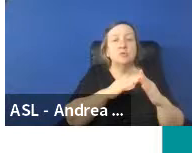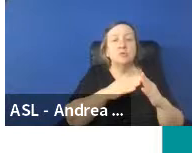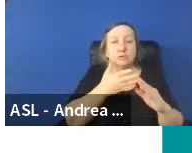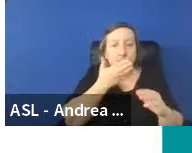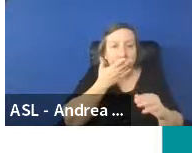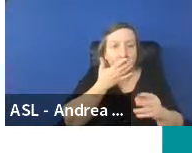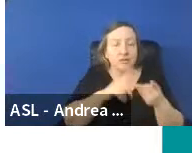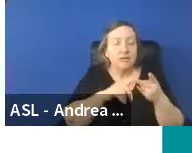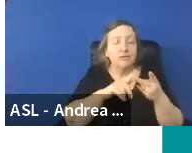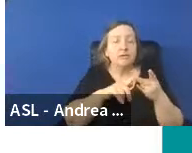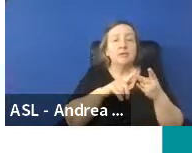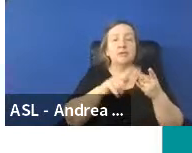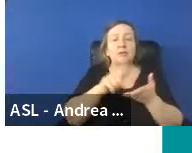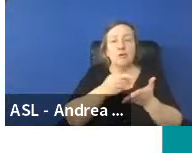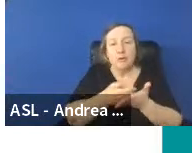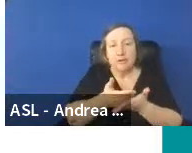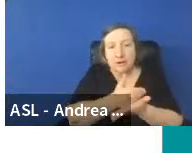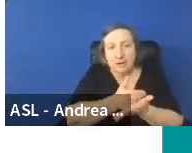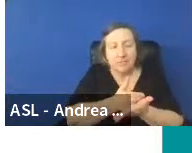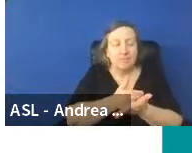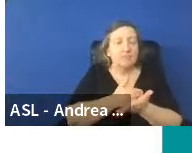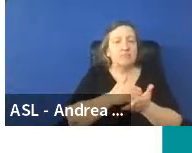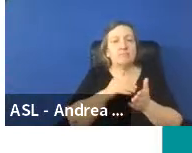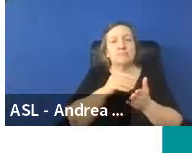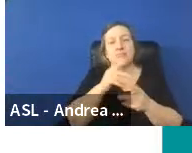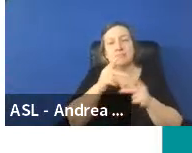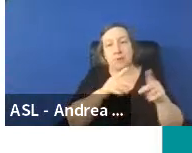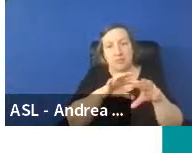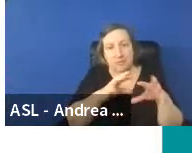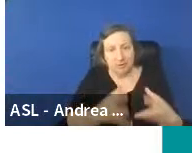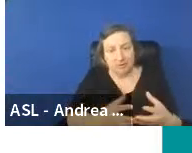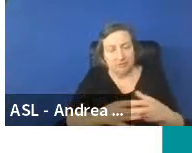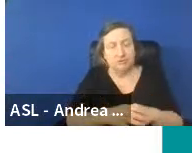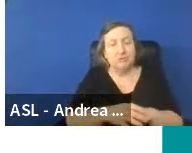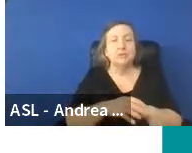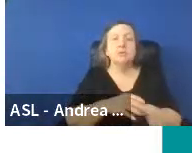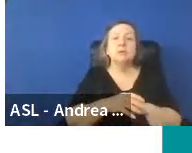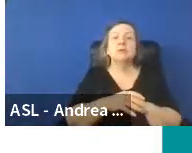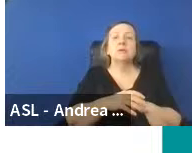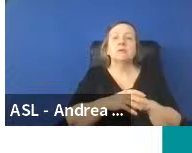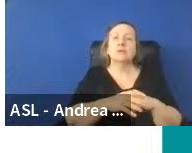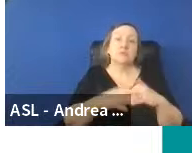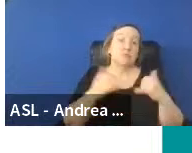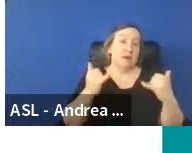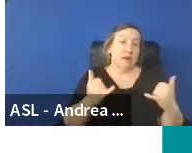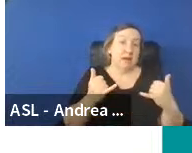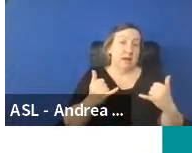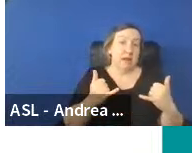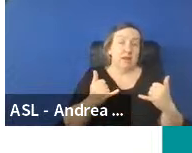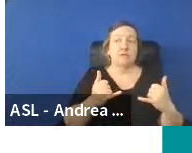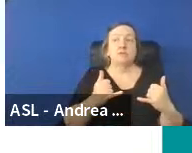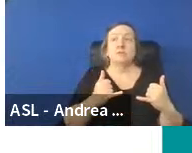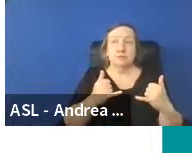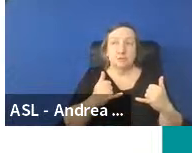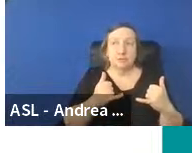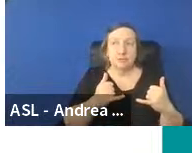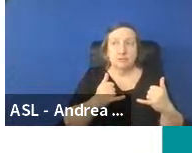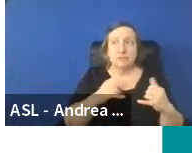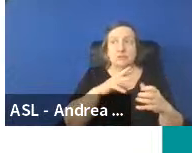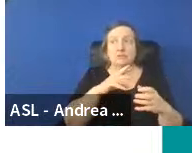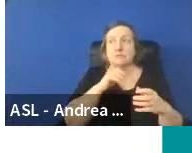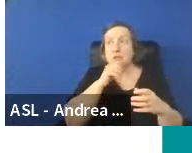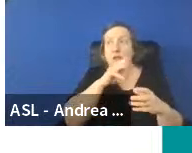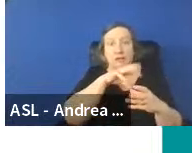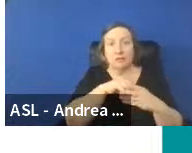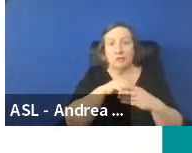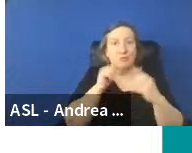low-income populations. And so that it doesn't include right now all of our equity priority communities that are